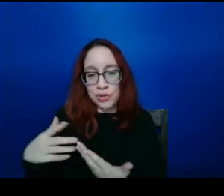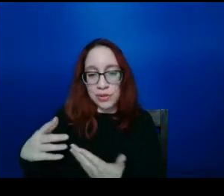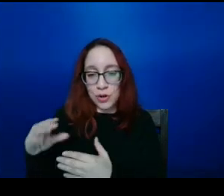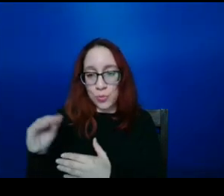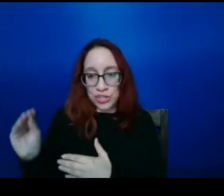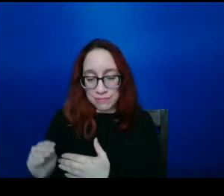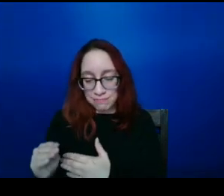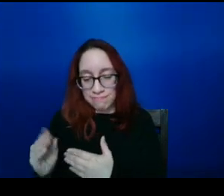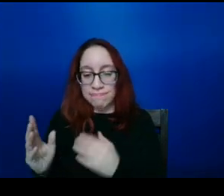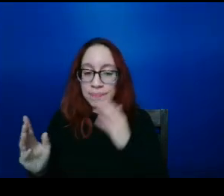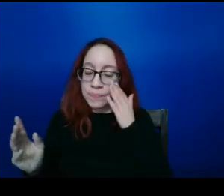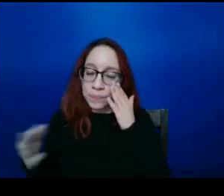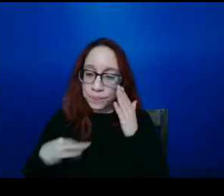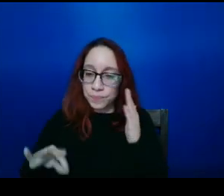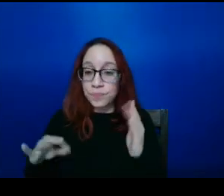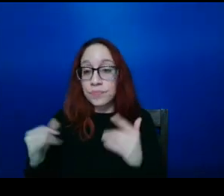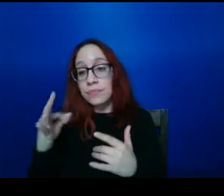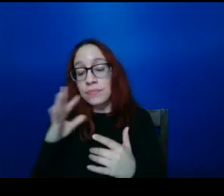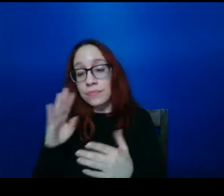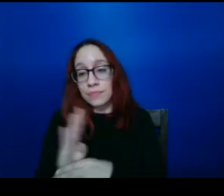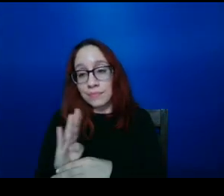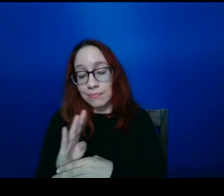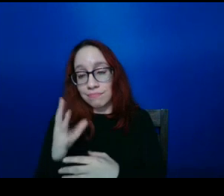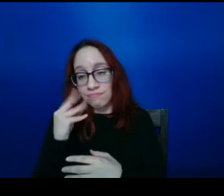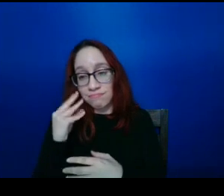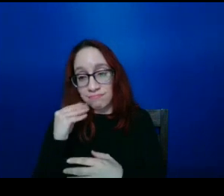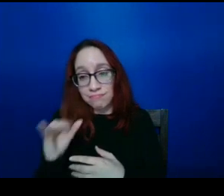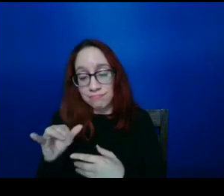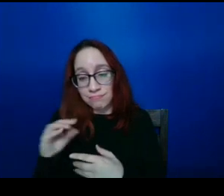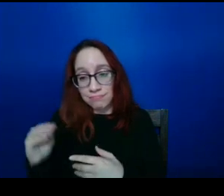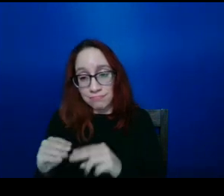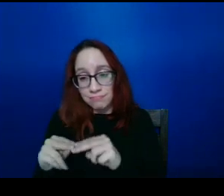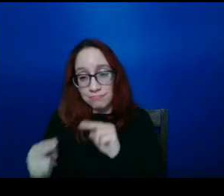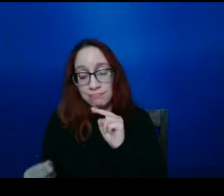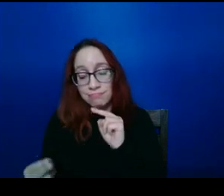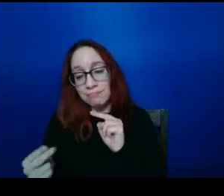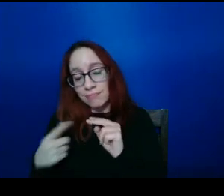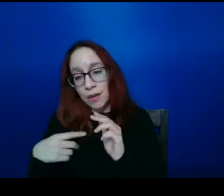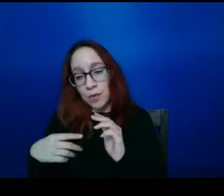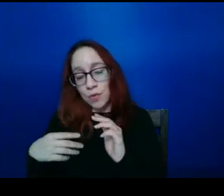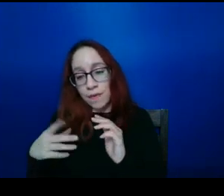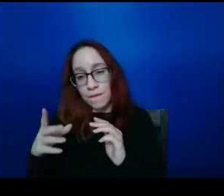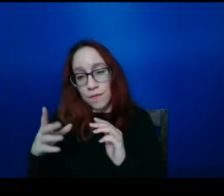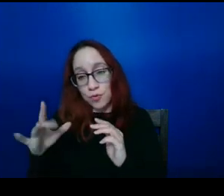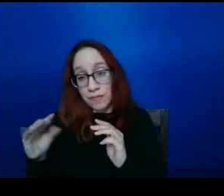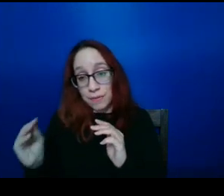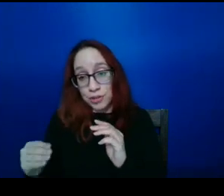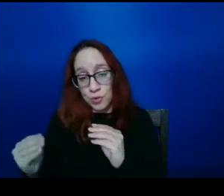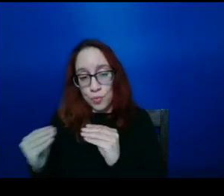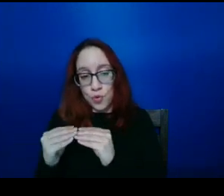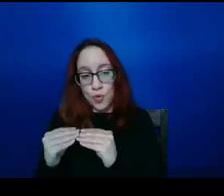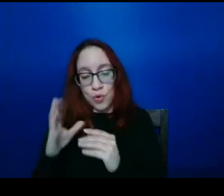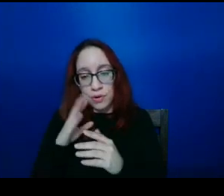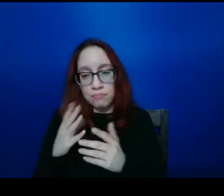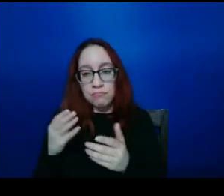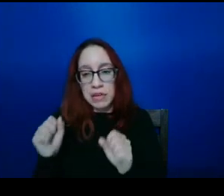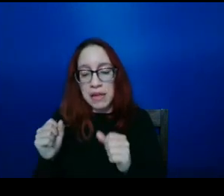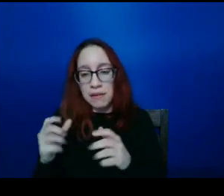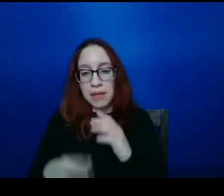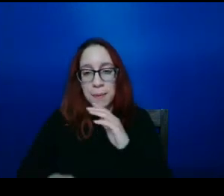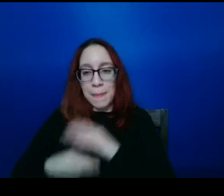revenue. If your business experienced that percentage decrease in gross revenue of 25% or more, they would be eligible for the max